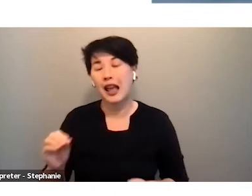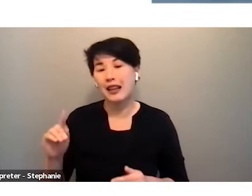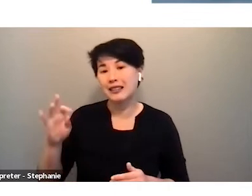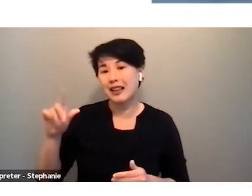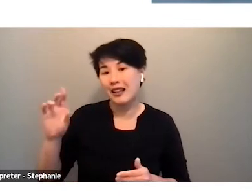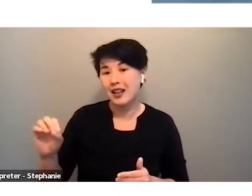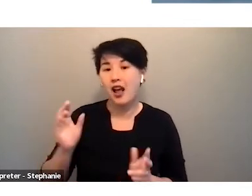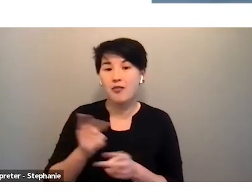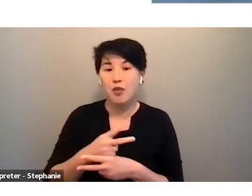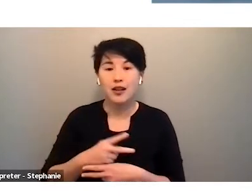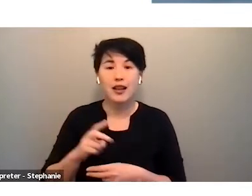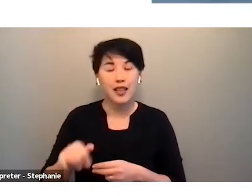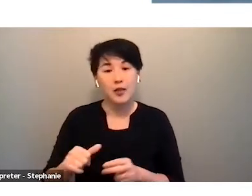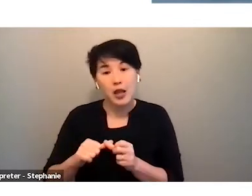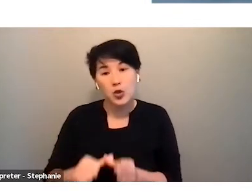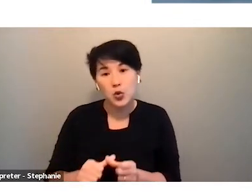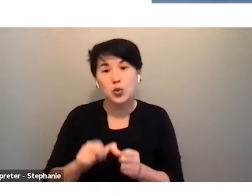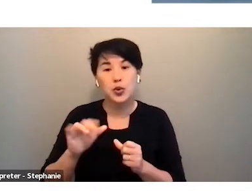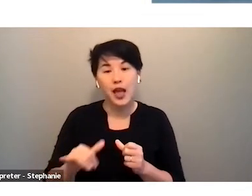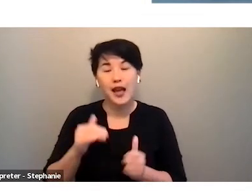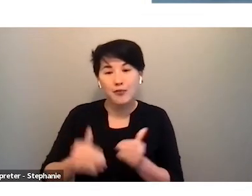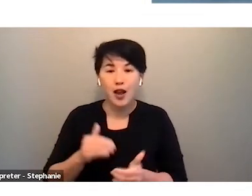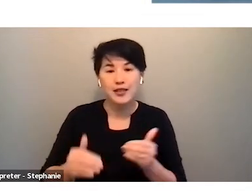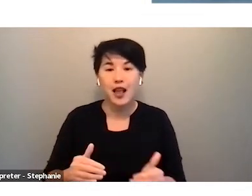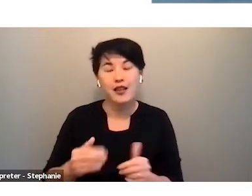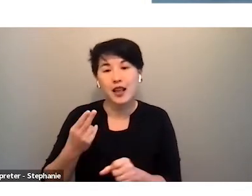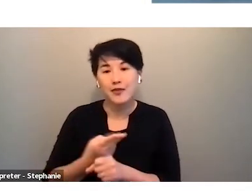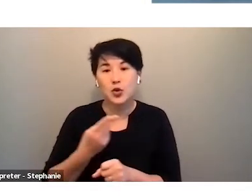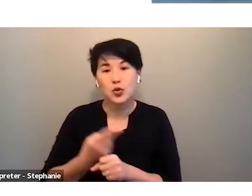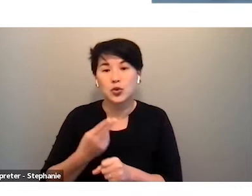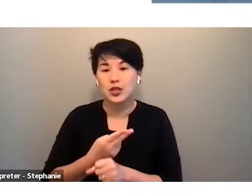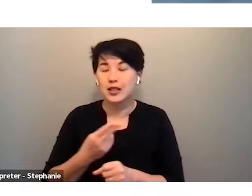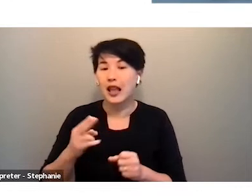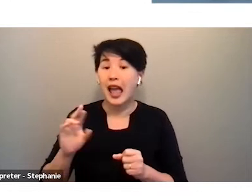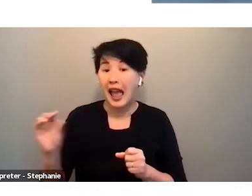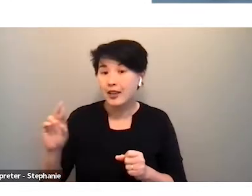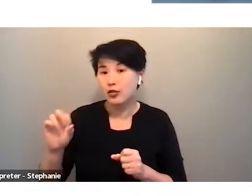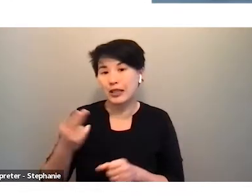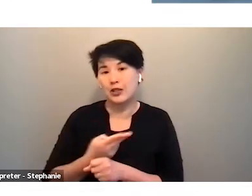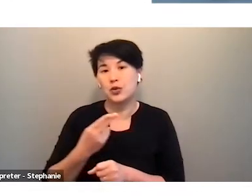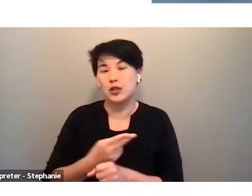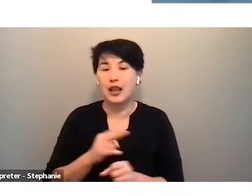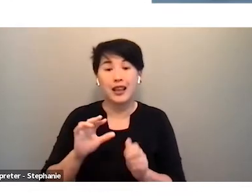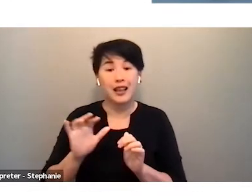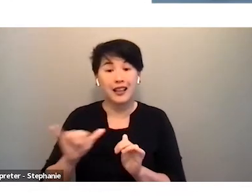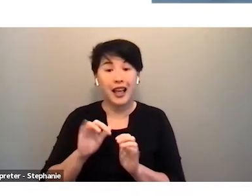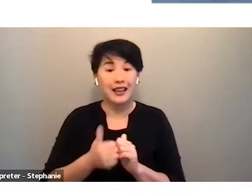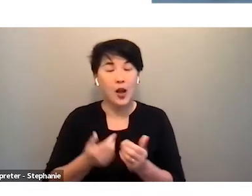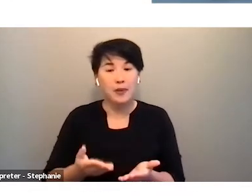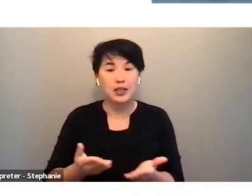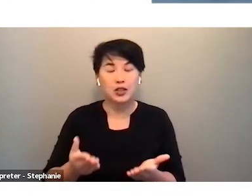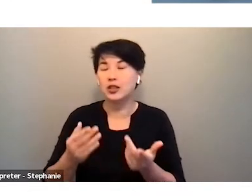been through the circularity process of using and reusing, just like how material return is doing by keeping